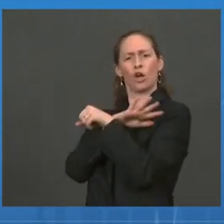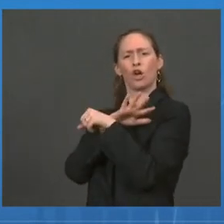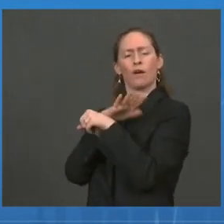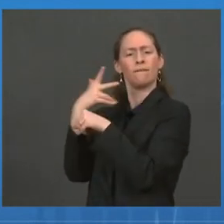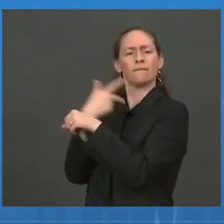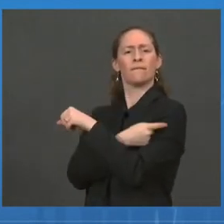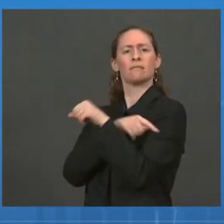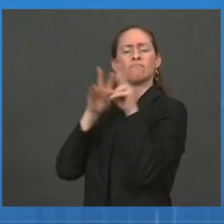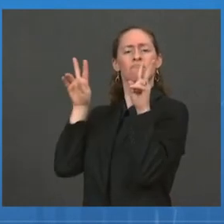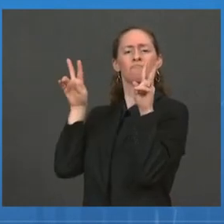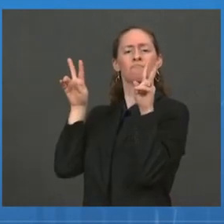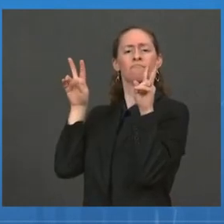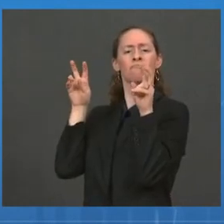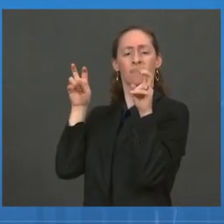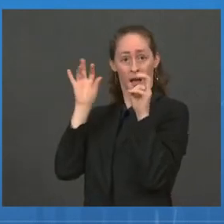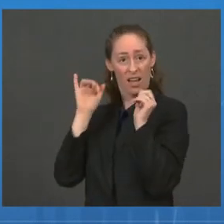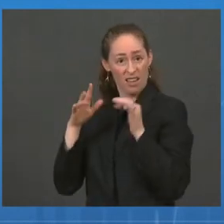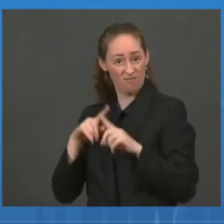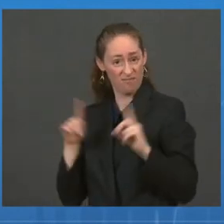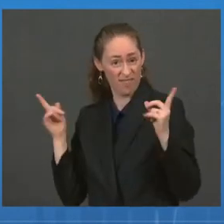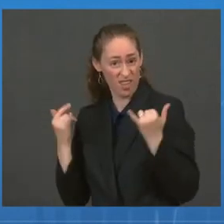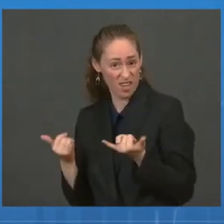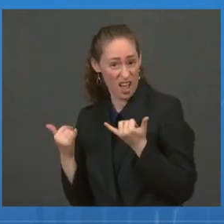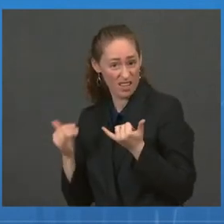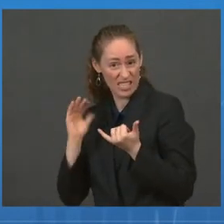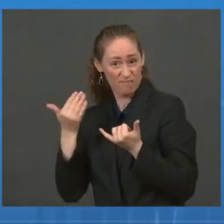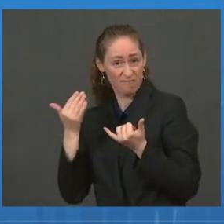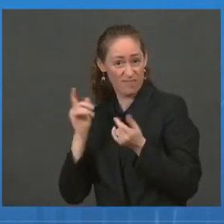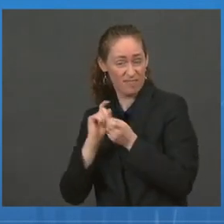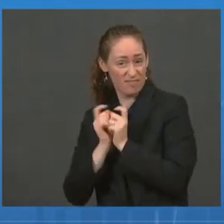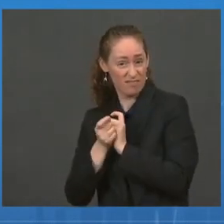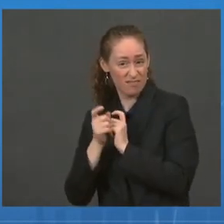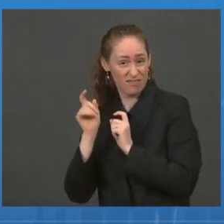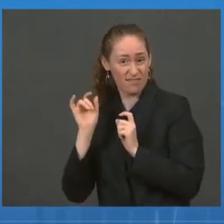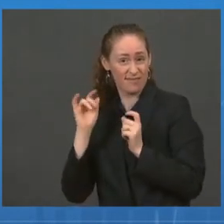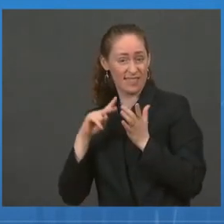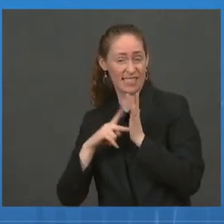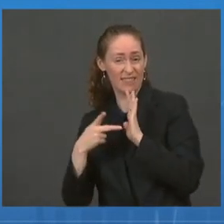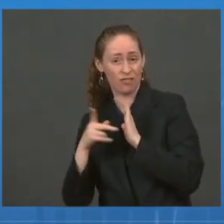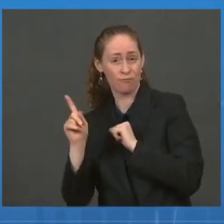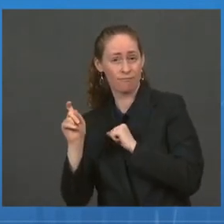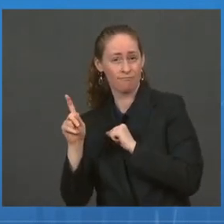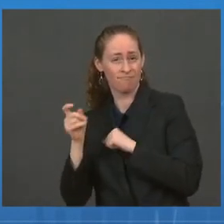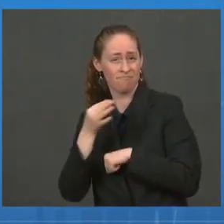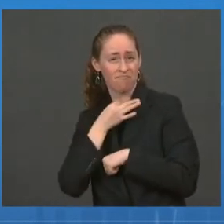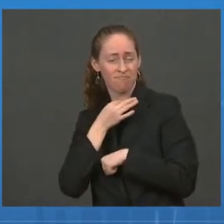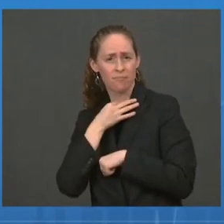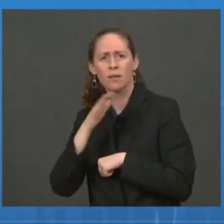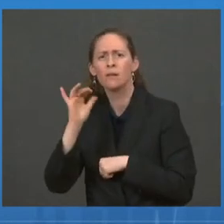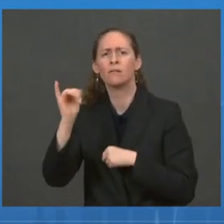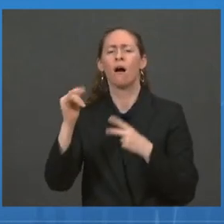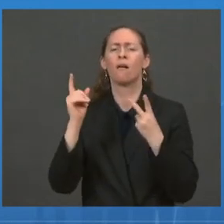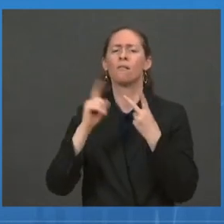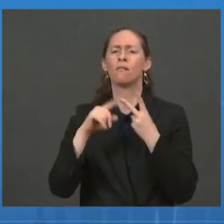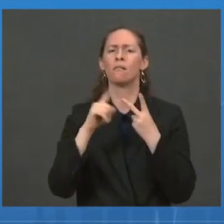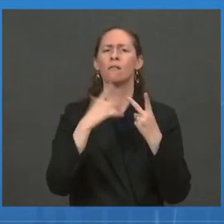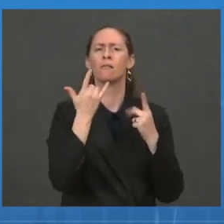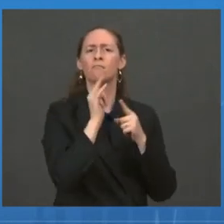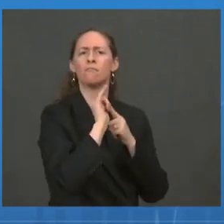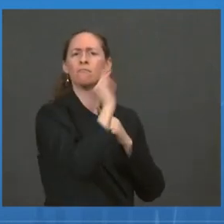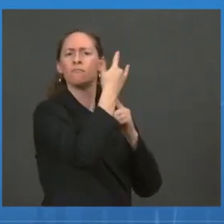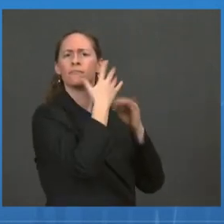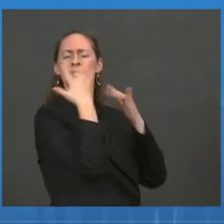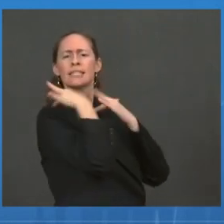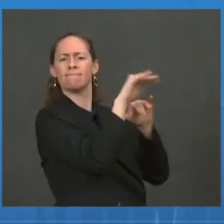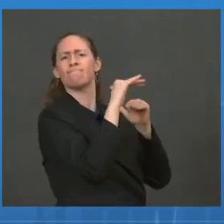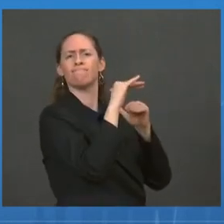secondly several of you have said the travel restrictions that were put in place yesterday are to buy time to study this new variant and evaluate it so what specifically are